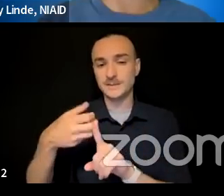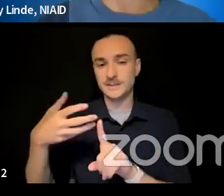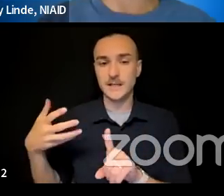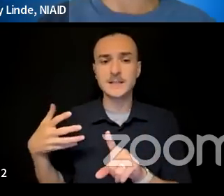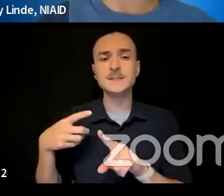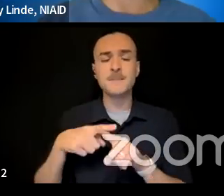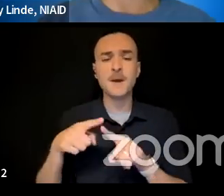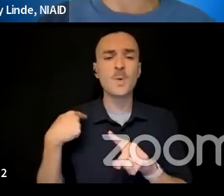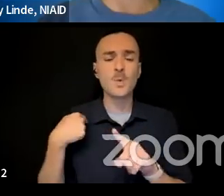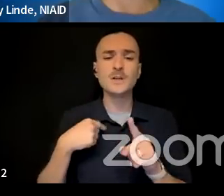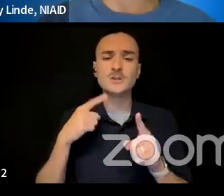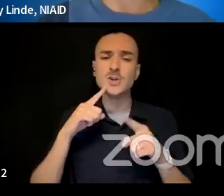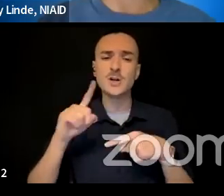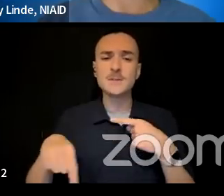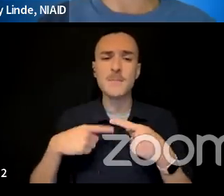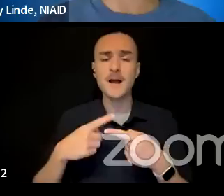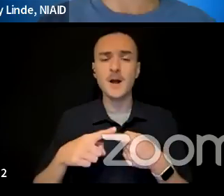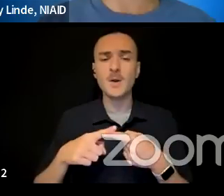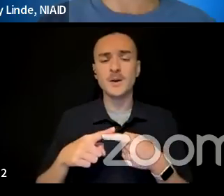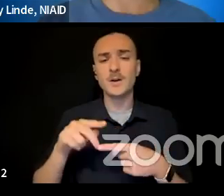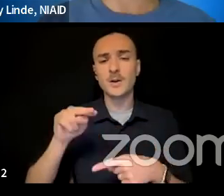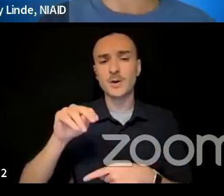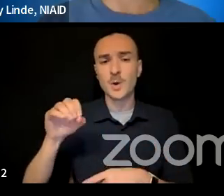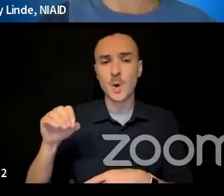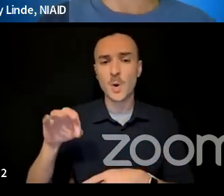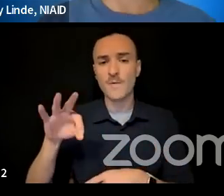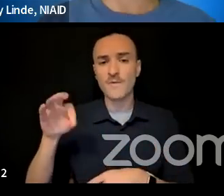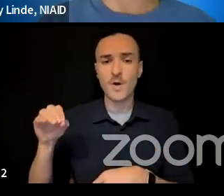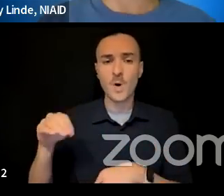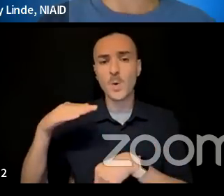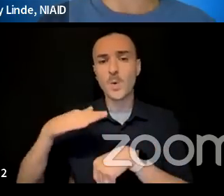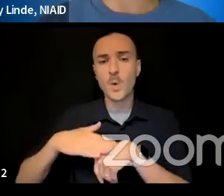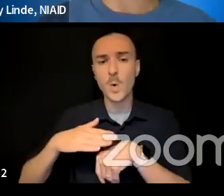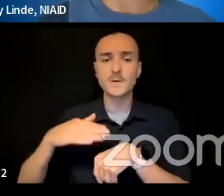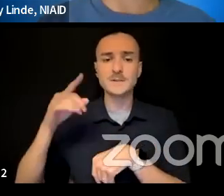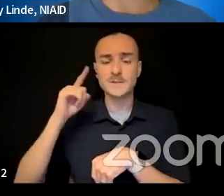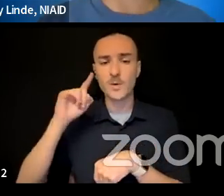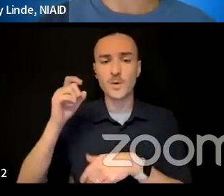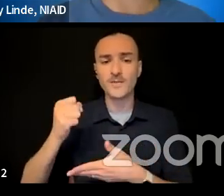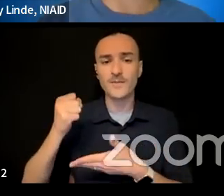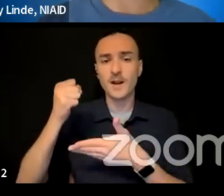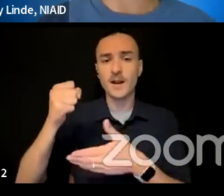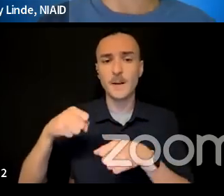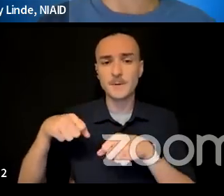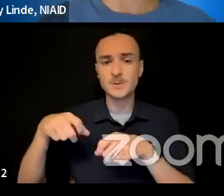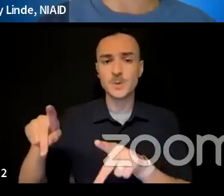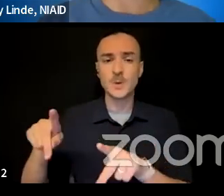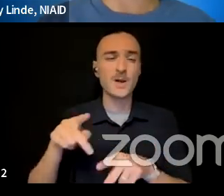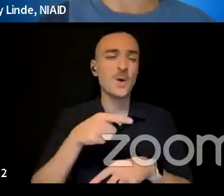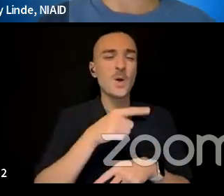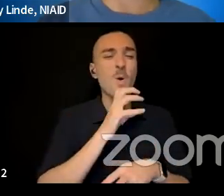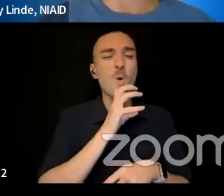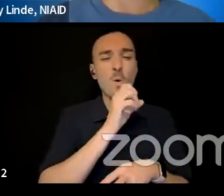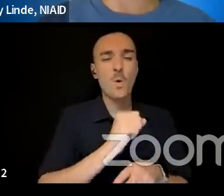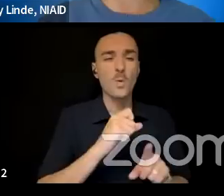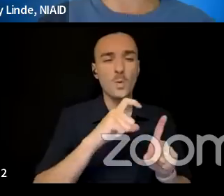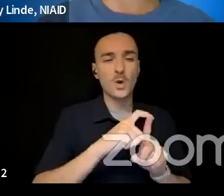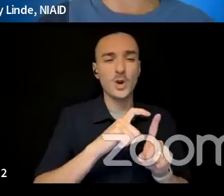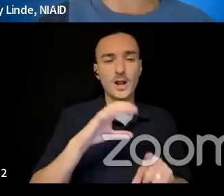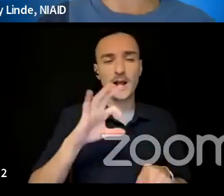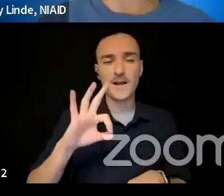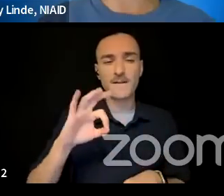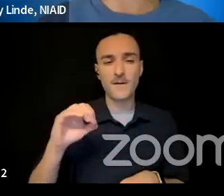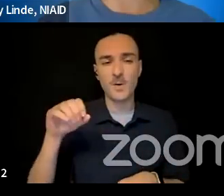notices of funding opportunities or NOFOs, and the older term funding opportunity announcements or FOAs, just being